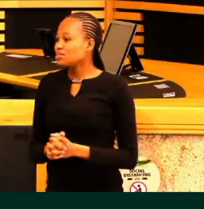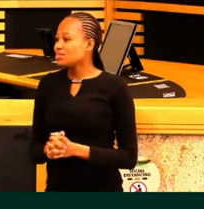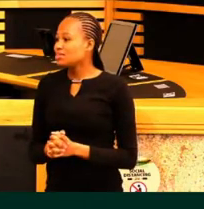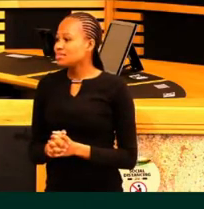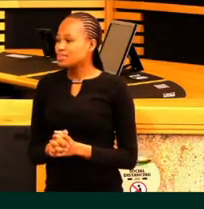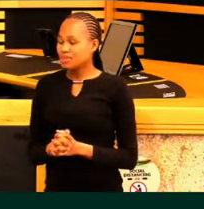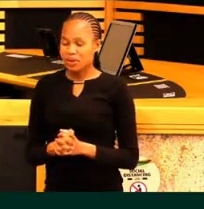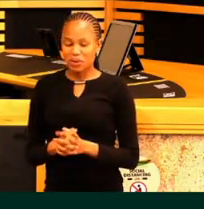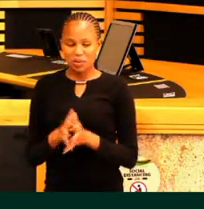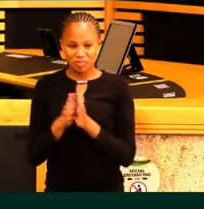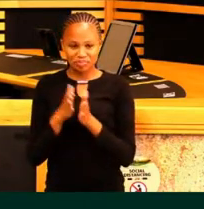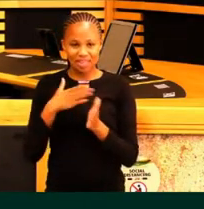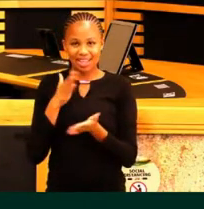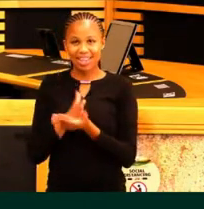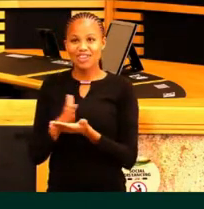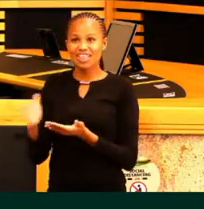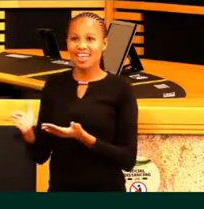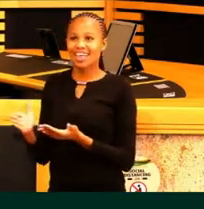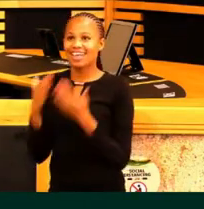thank you